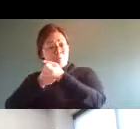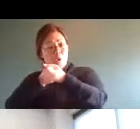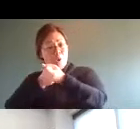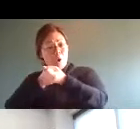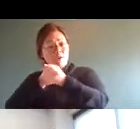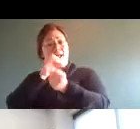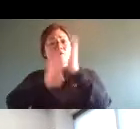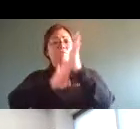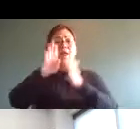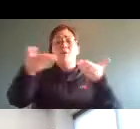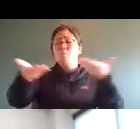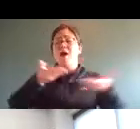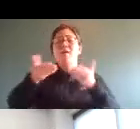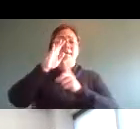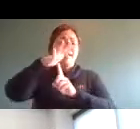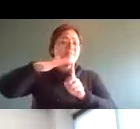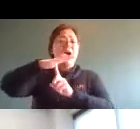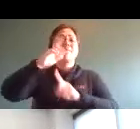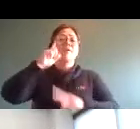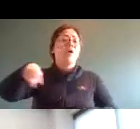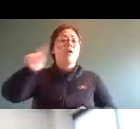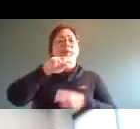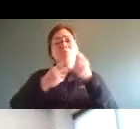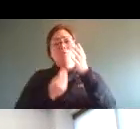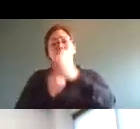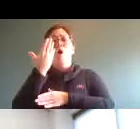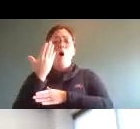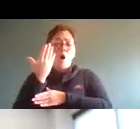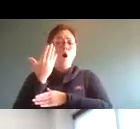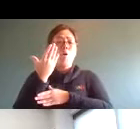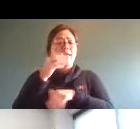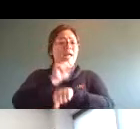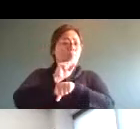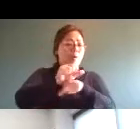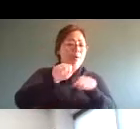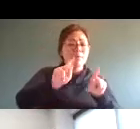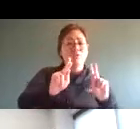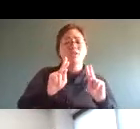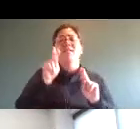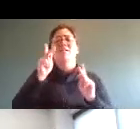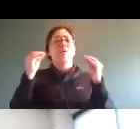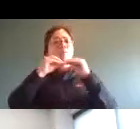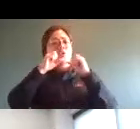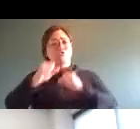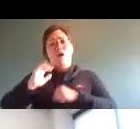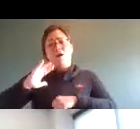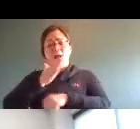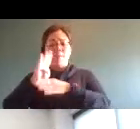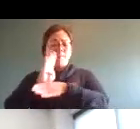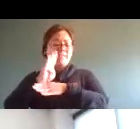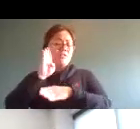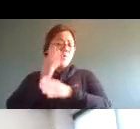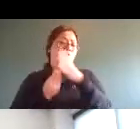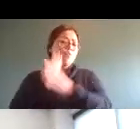create welcoming environments for them to grow into employment opportunities, the stronger our businesses can grow and